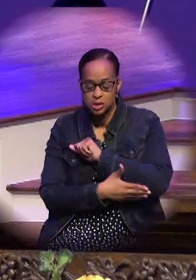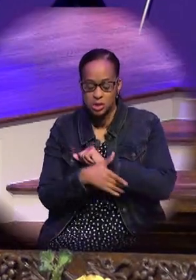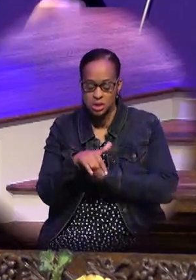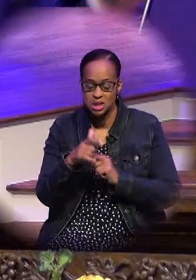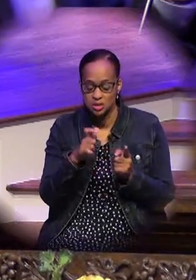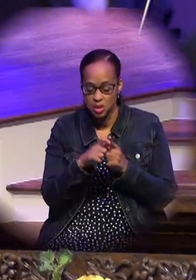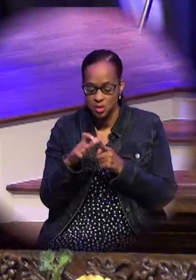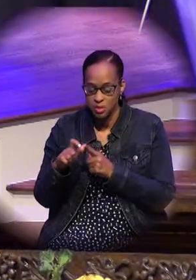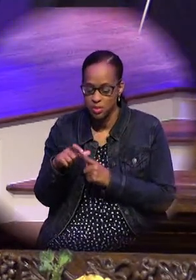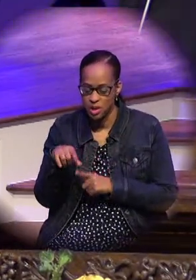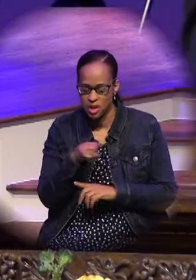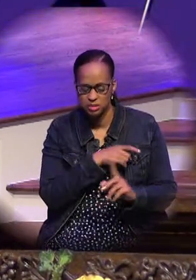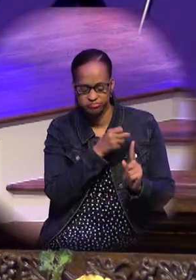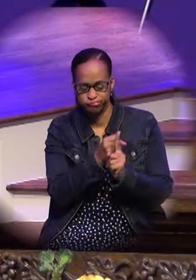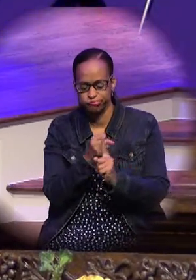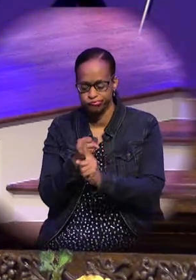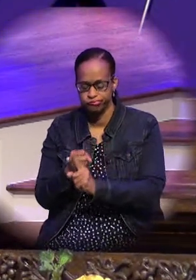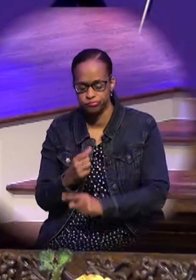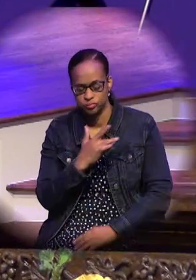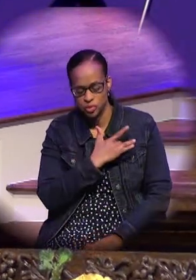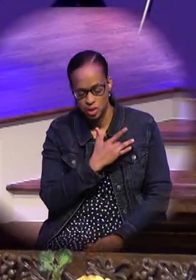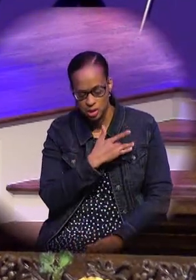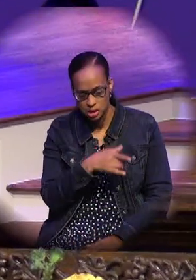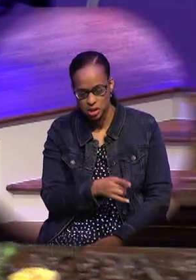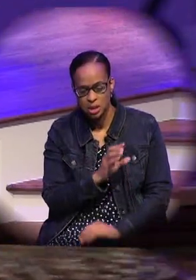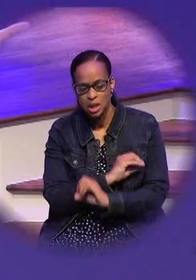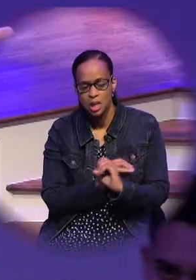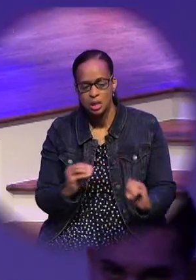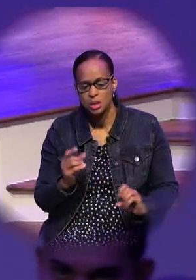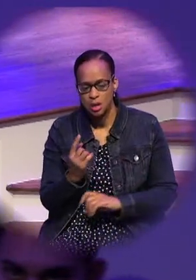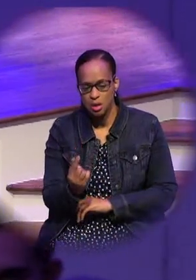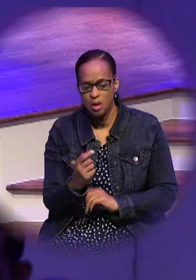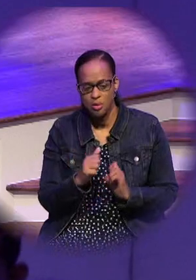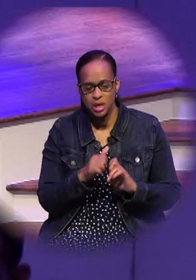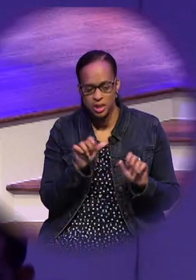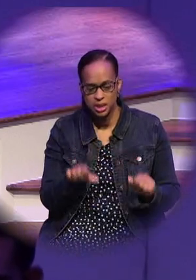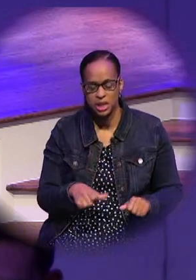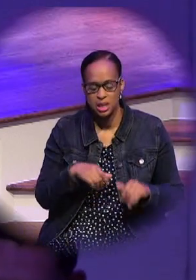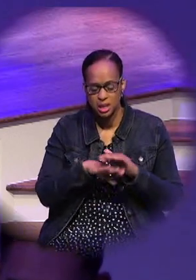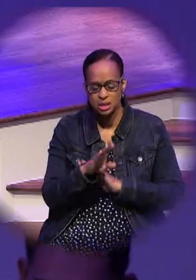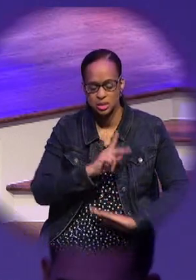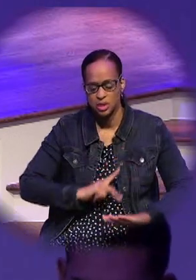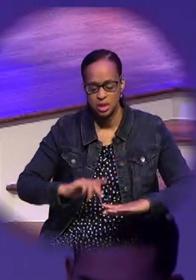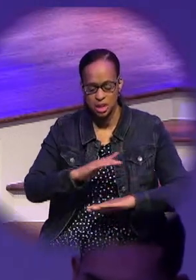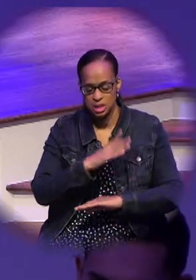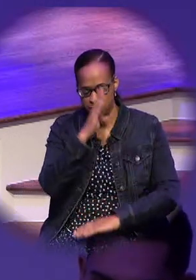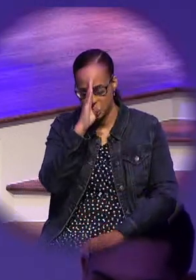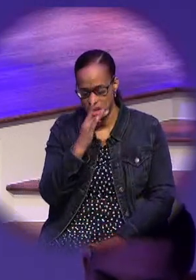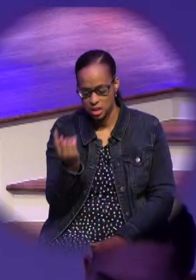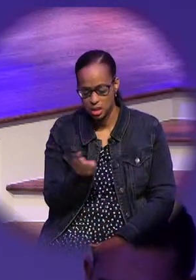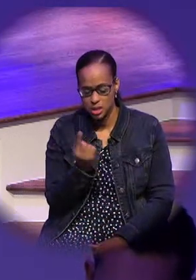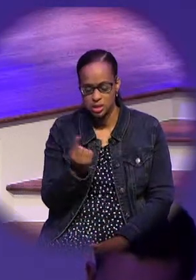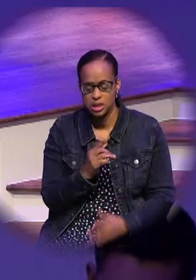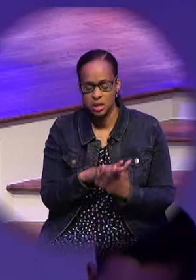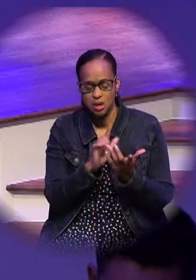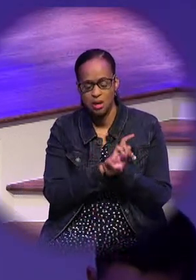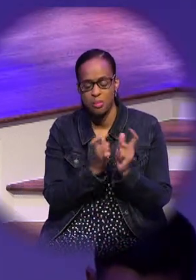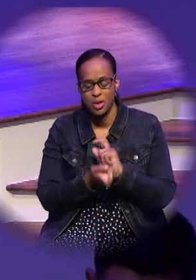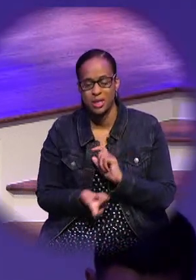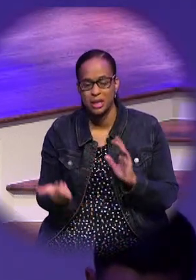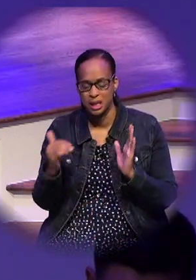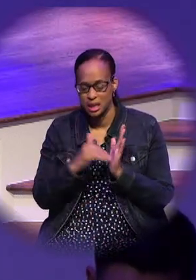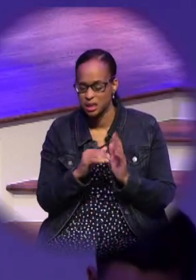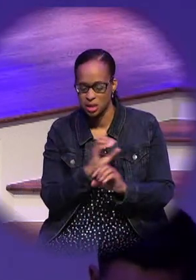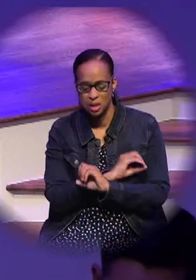words struck at the heart of his core. No one, Nicodemus, no one can enter the kingdom of God unless they are born again.